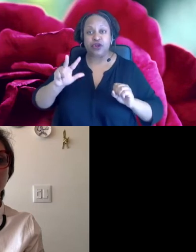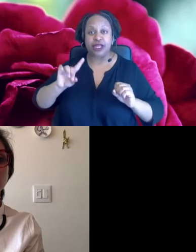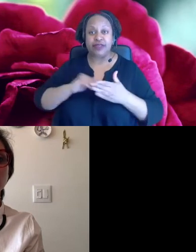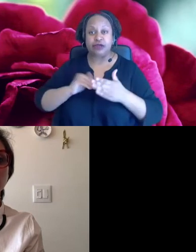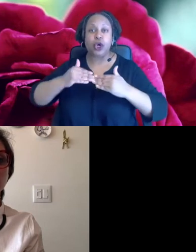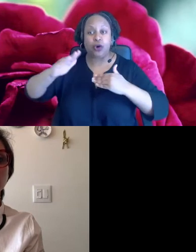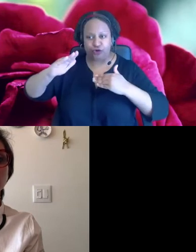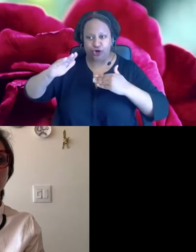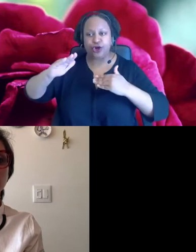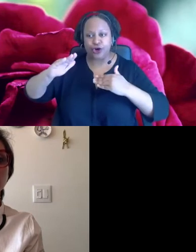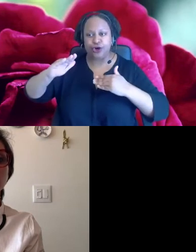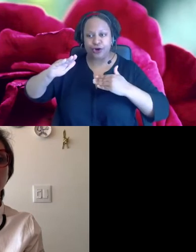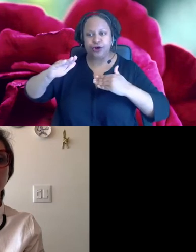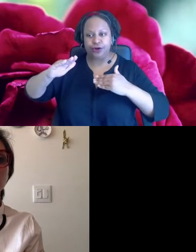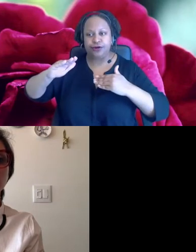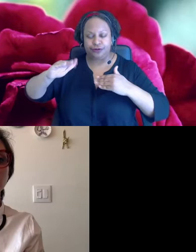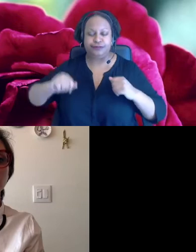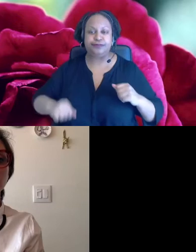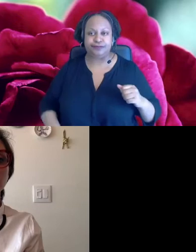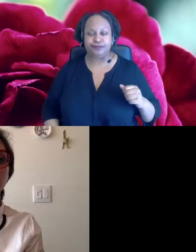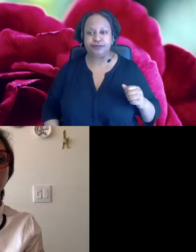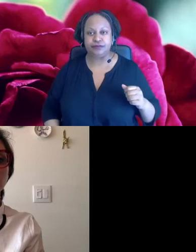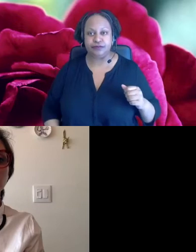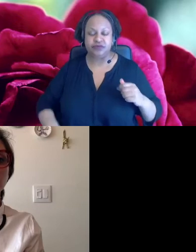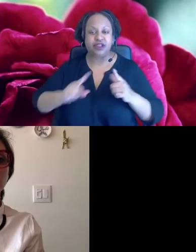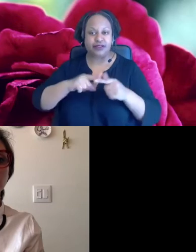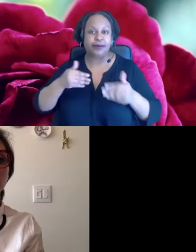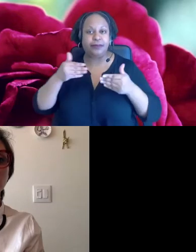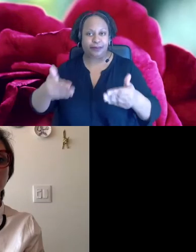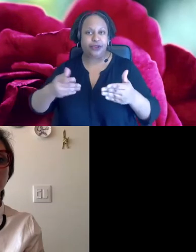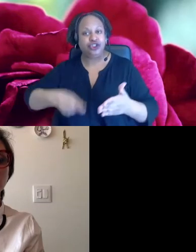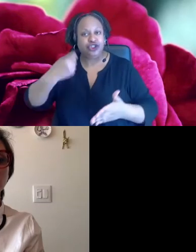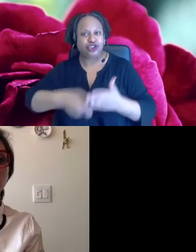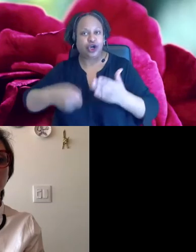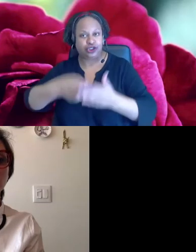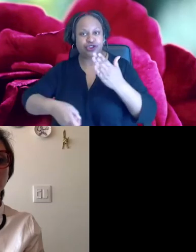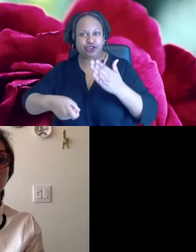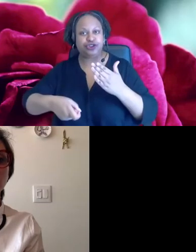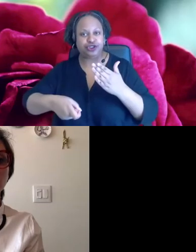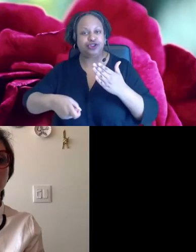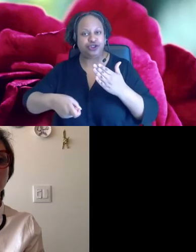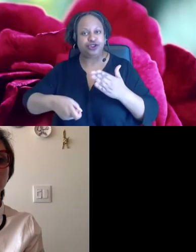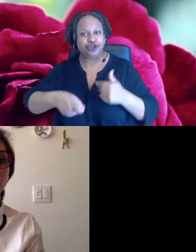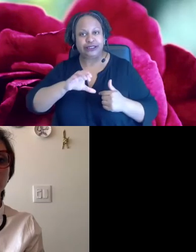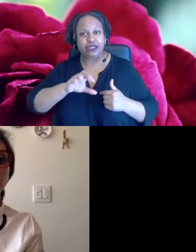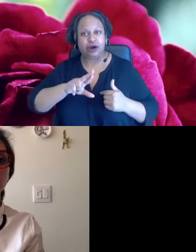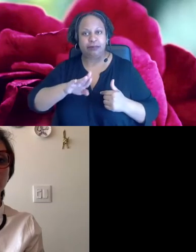over the limit for purposes of recovery of the Canada Recovery Benefit.